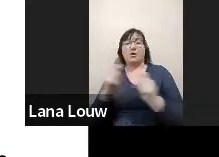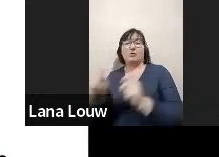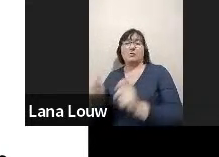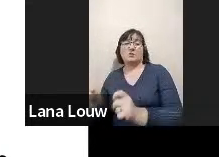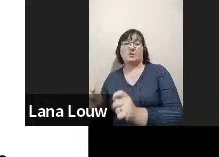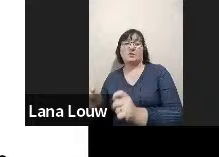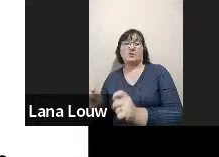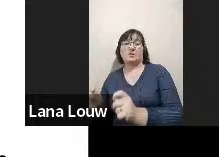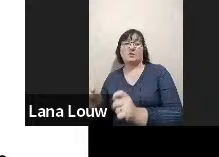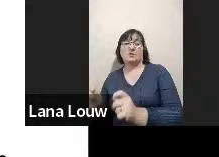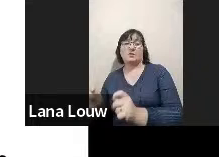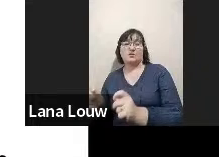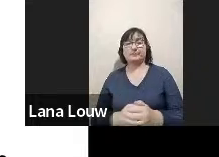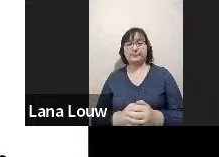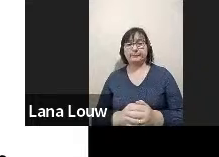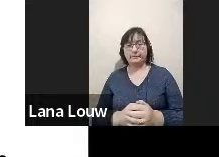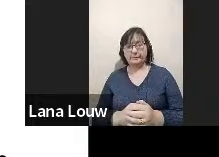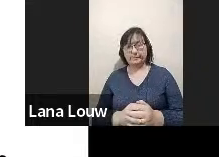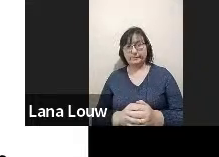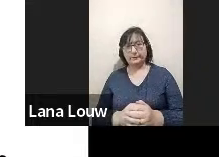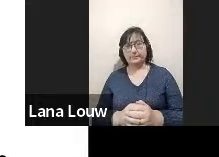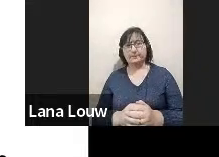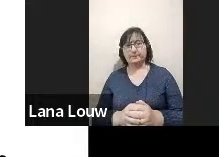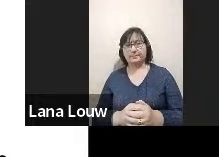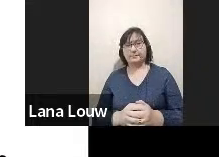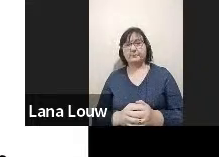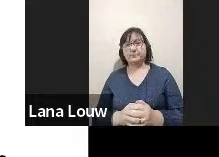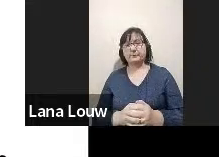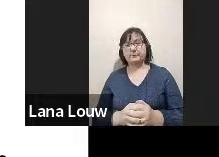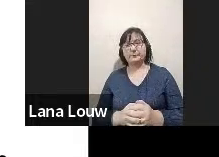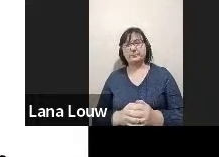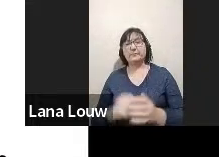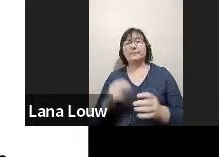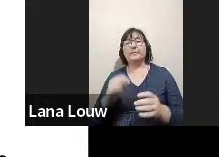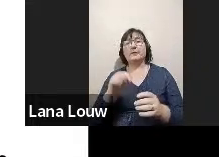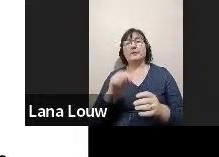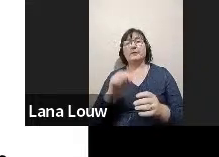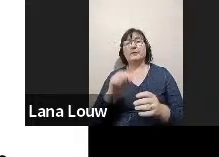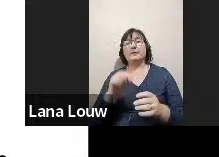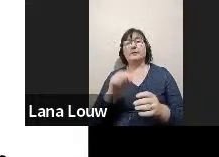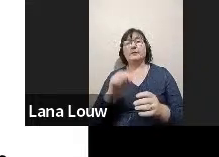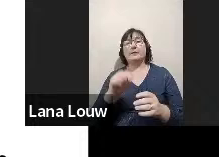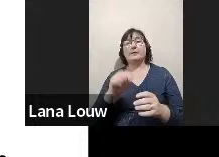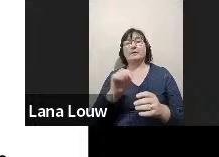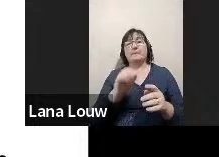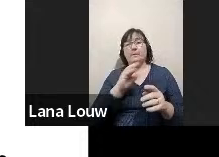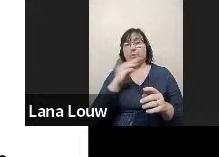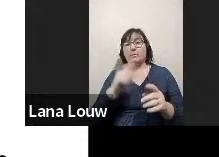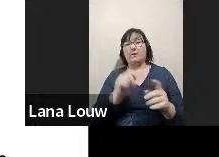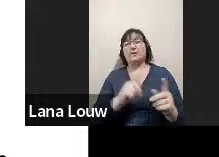we refer to a tax type transfer process. Now, what is that? Is